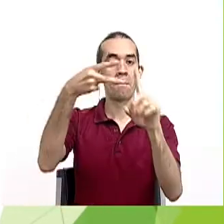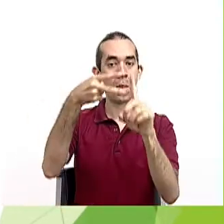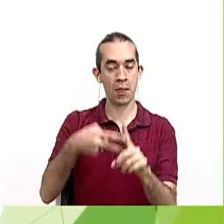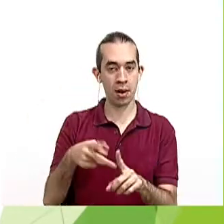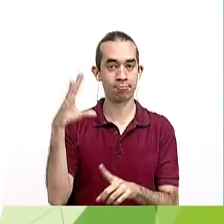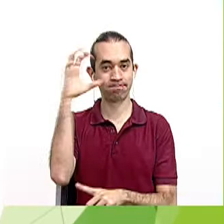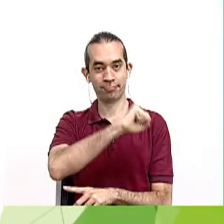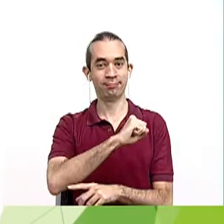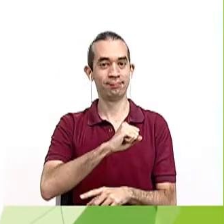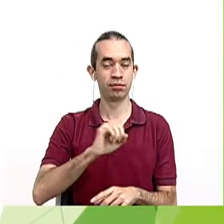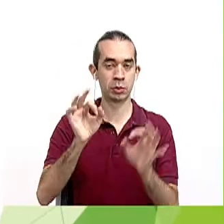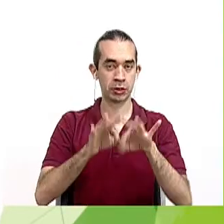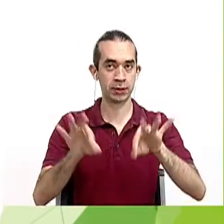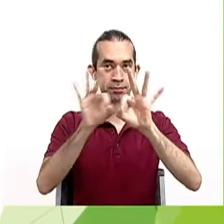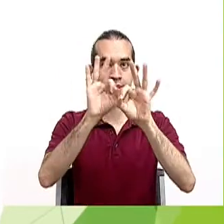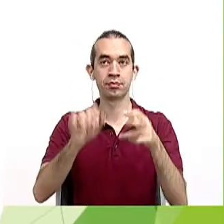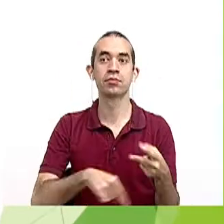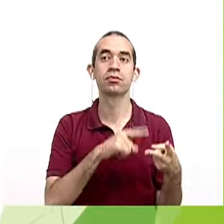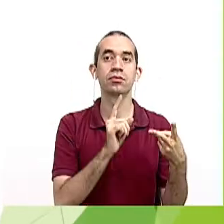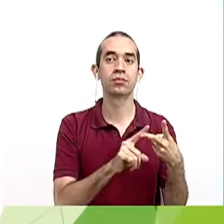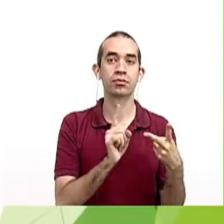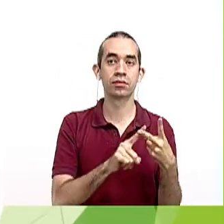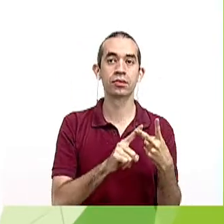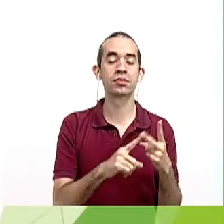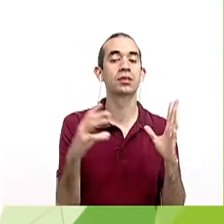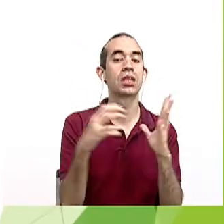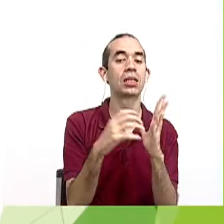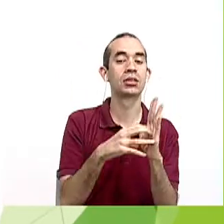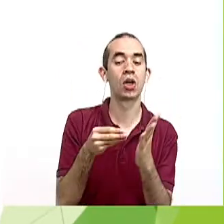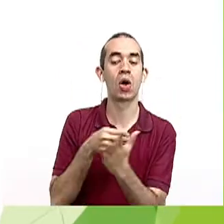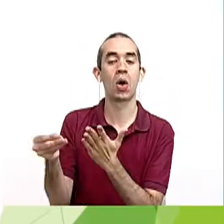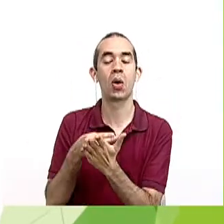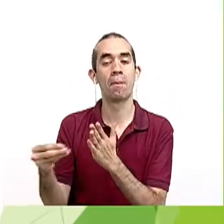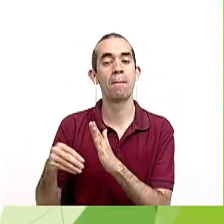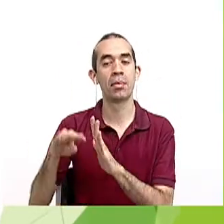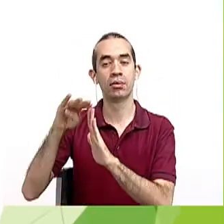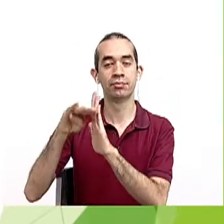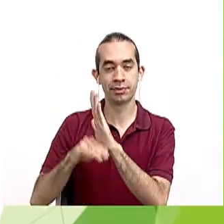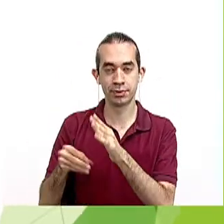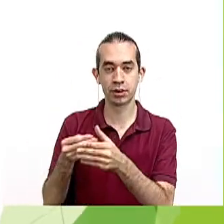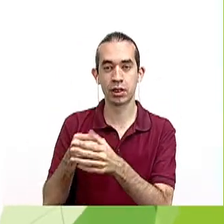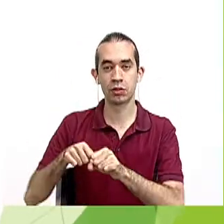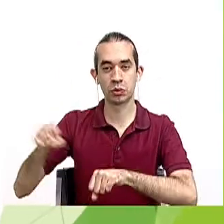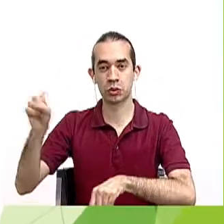key words meaning in a test related to shopping groceries.